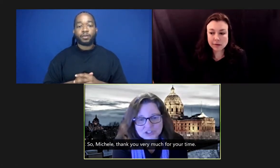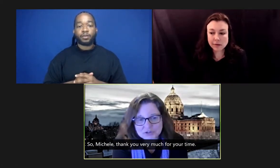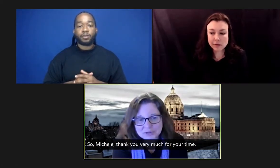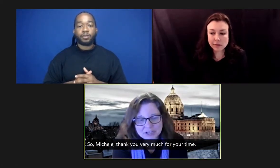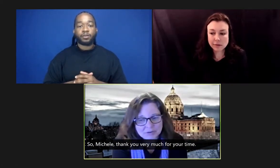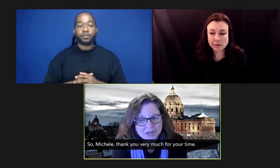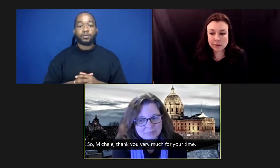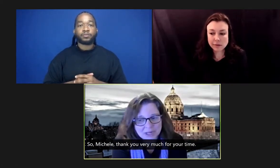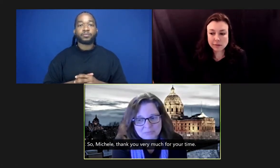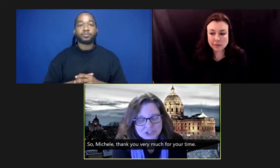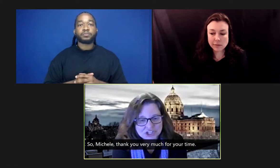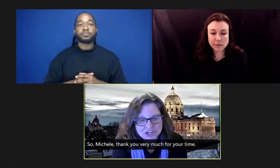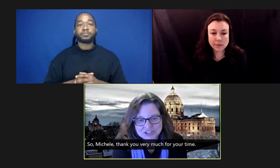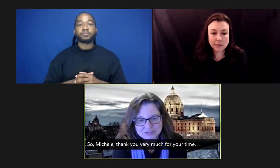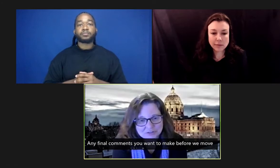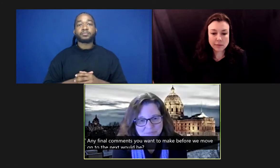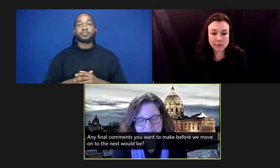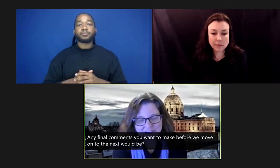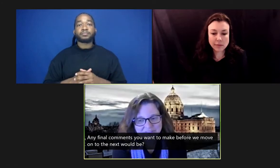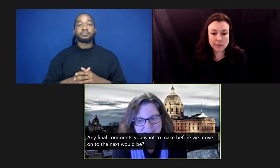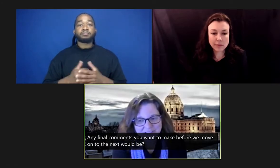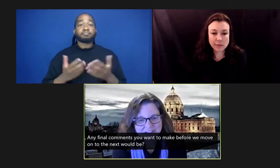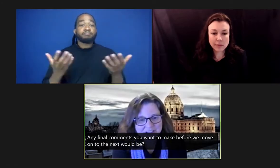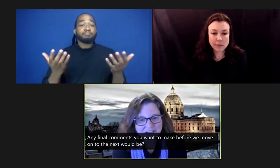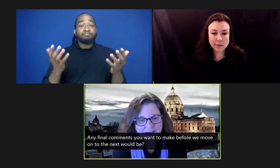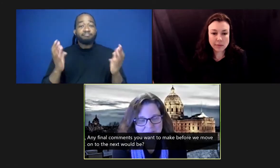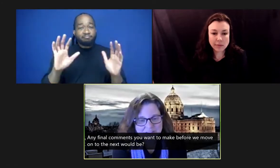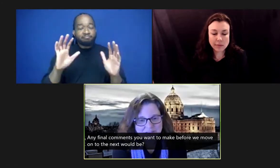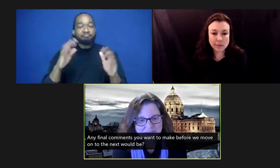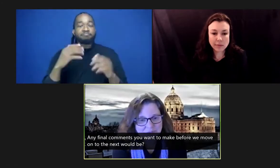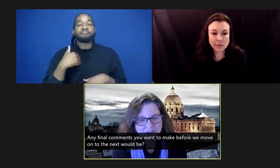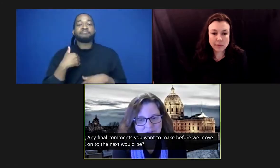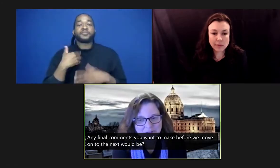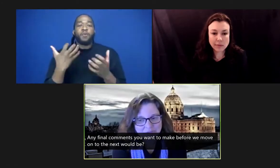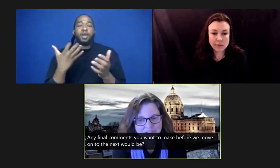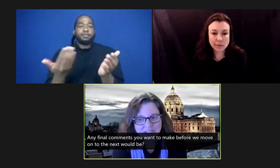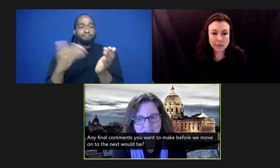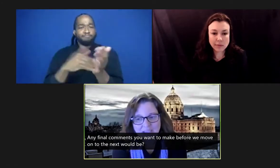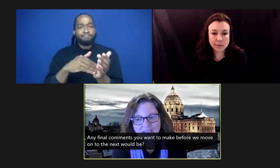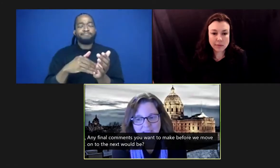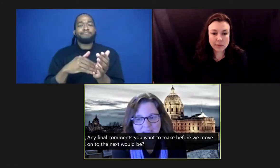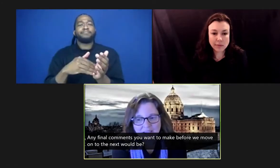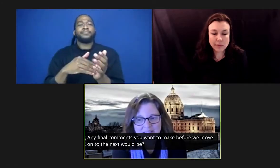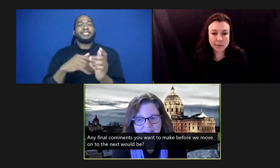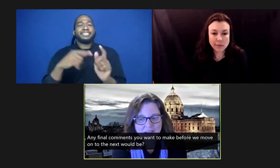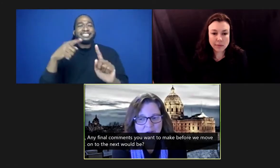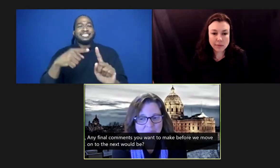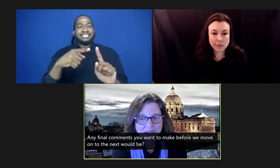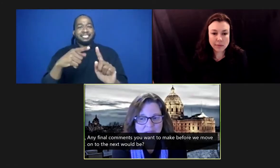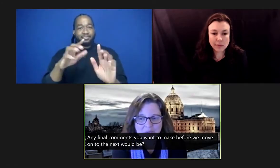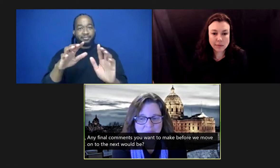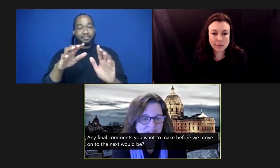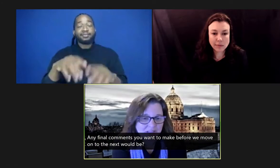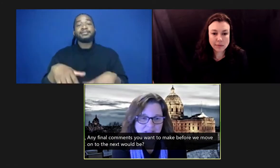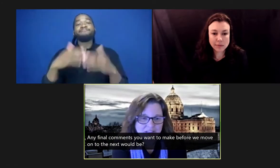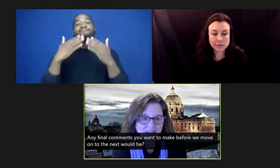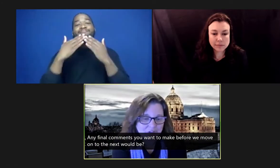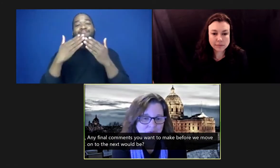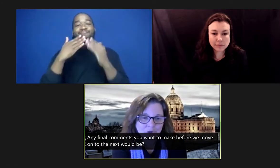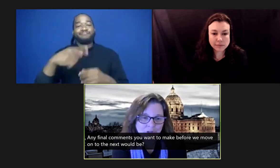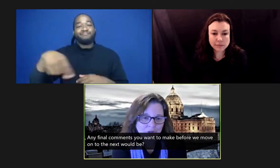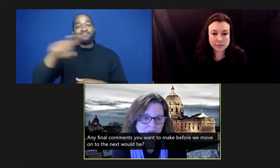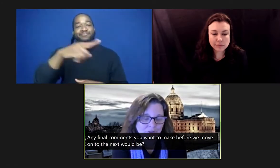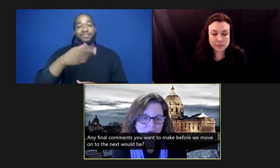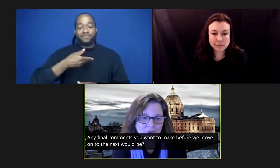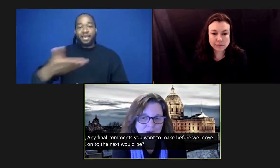I would just reiterate my appreciation for being invited to meet with all of you today, and my commitment to